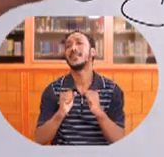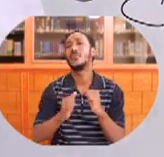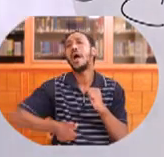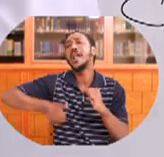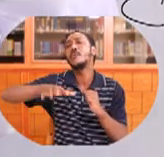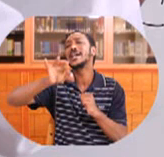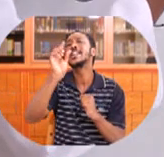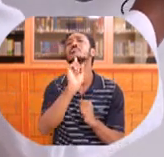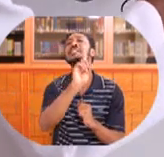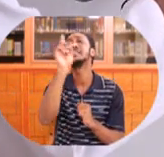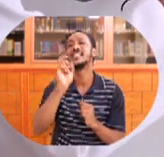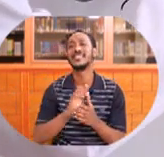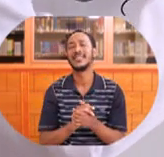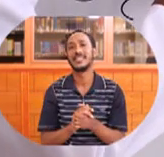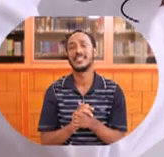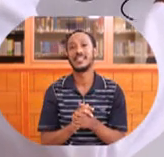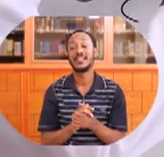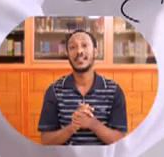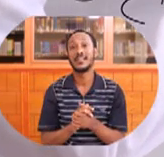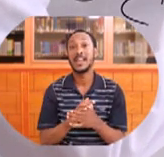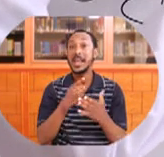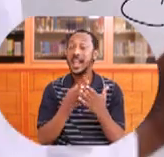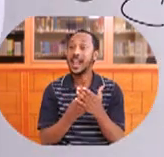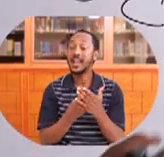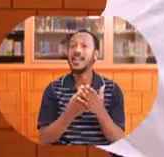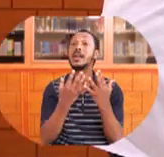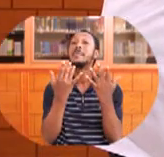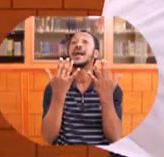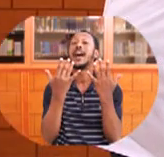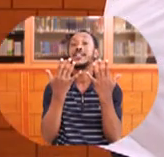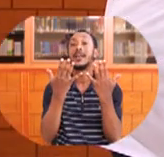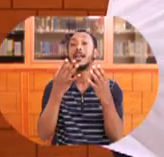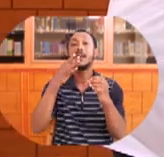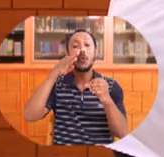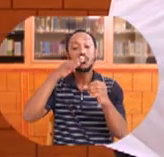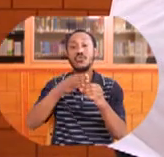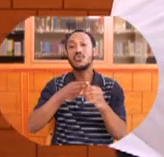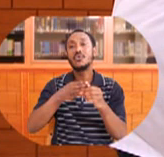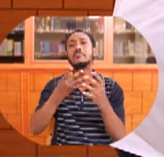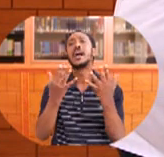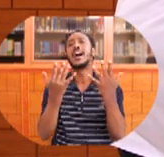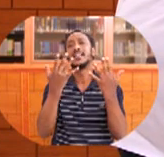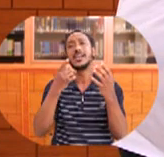from burning of fossil fuels. Burning